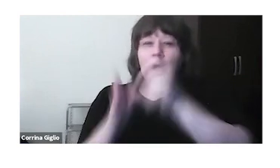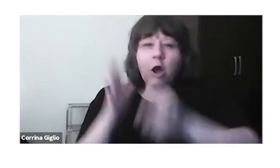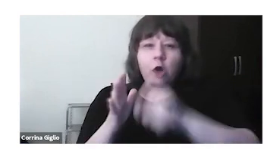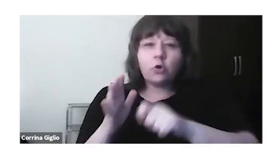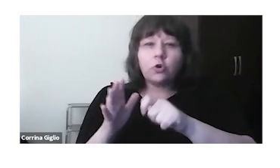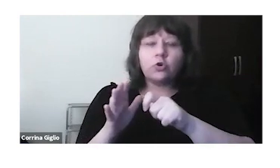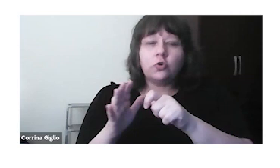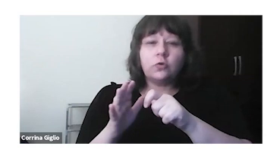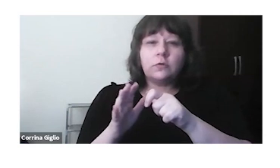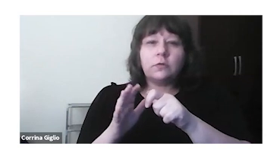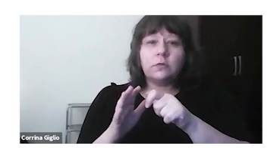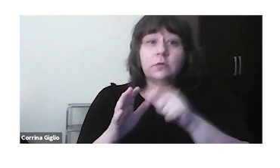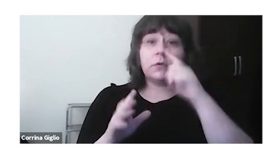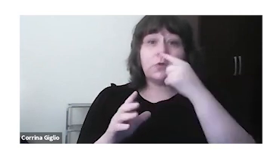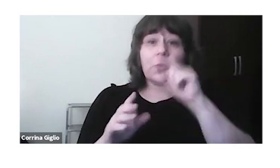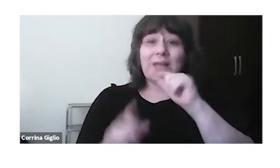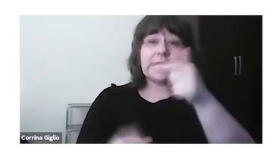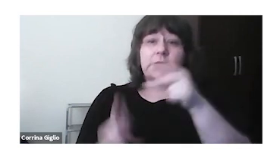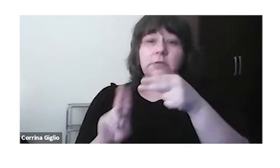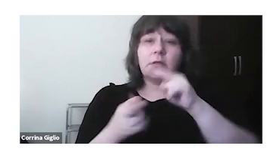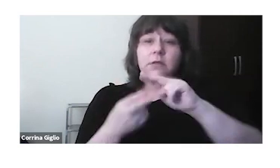Truman, can you go to the next slide?